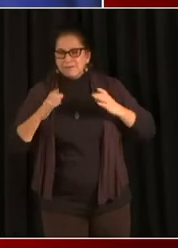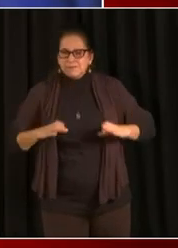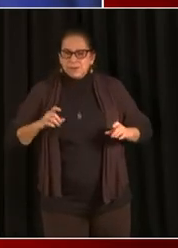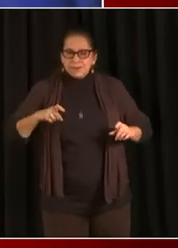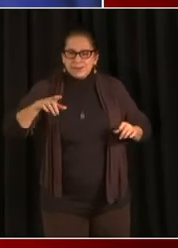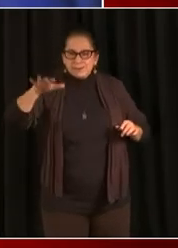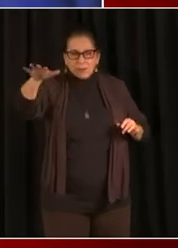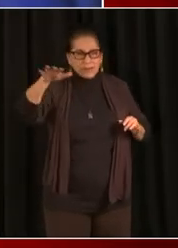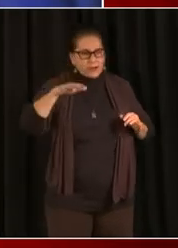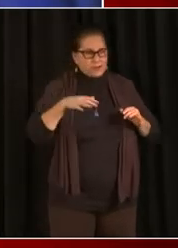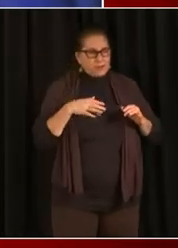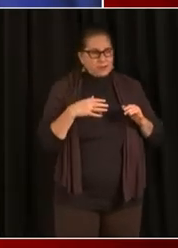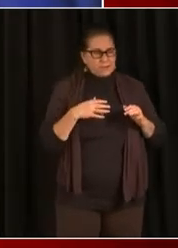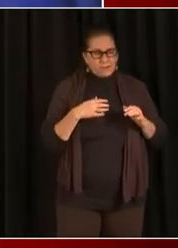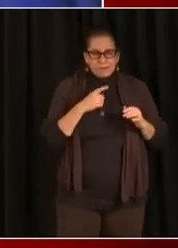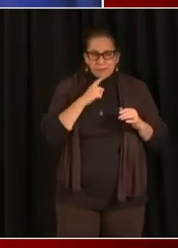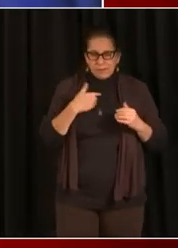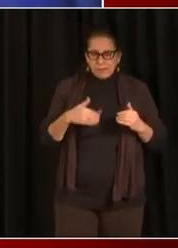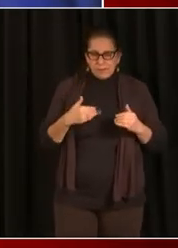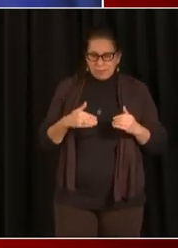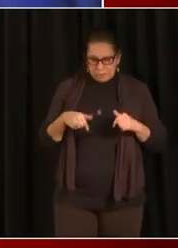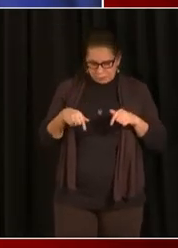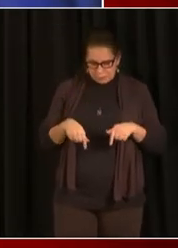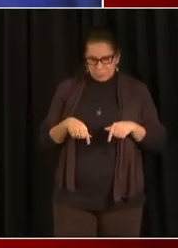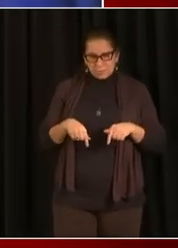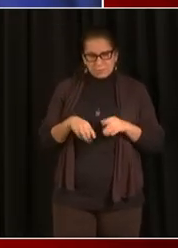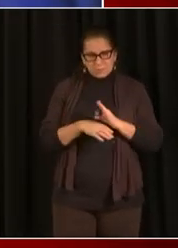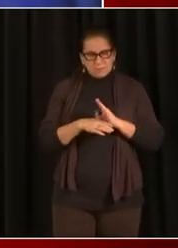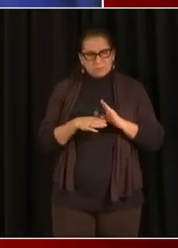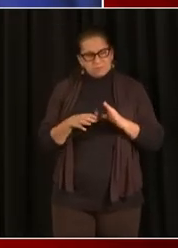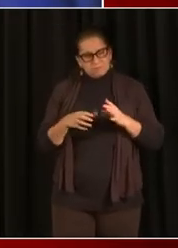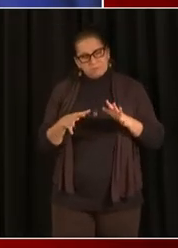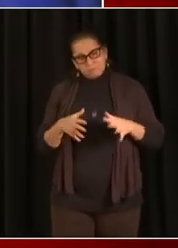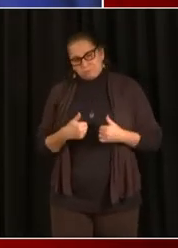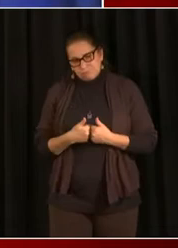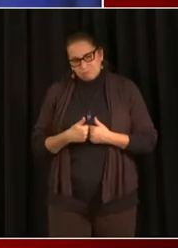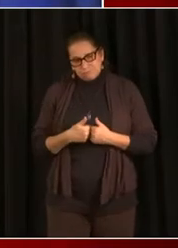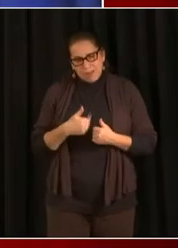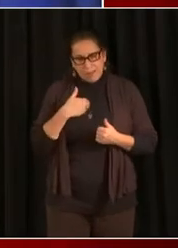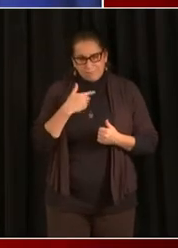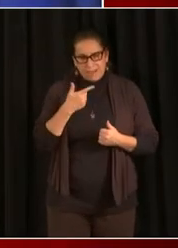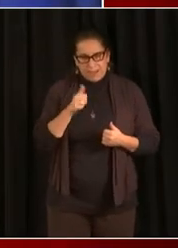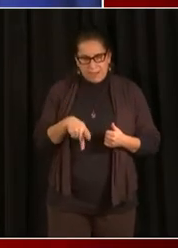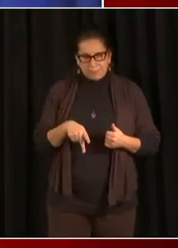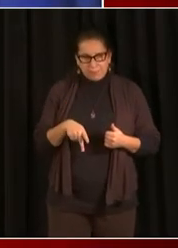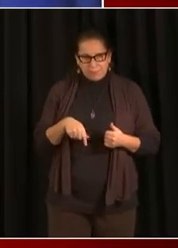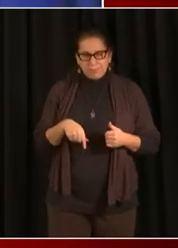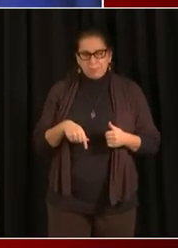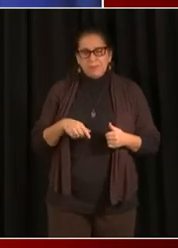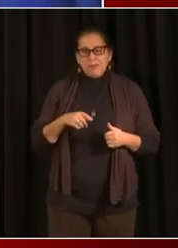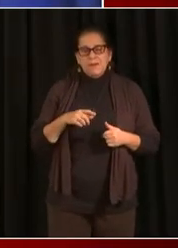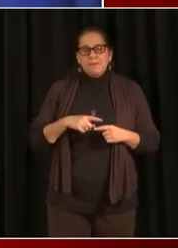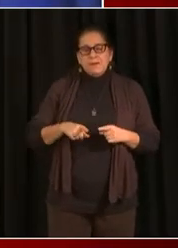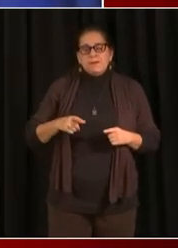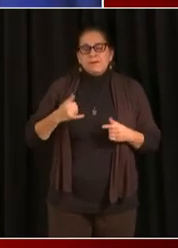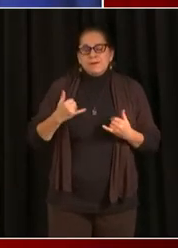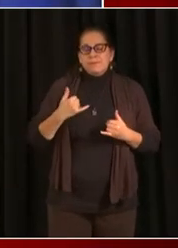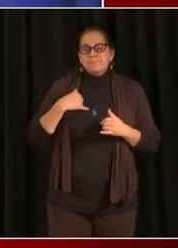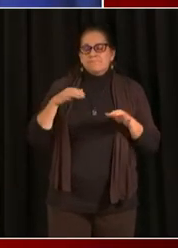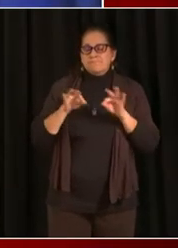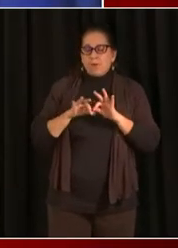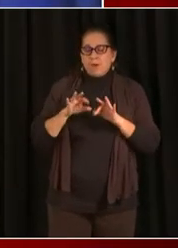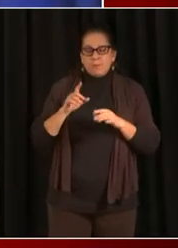gap, but it's so rewarding. It is so rewarding to feel that you're still being able to deliver. Absolutely.